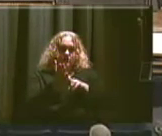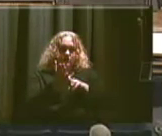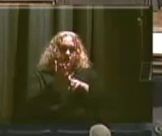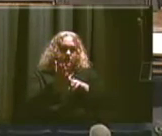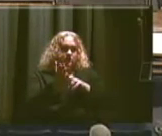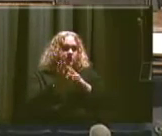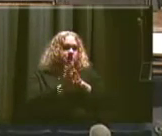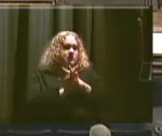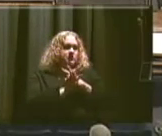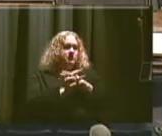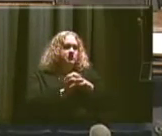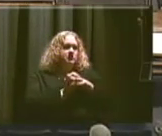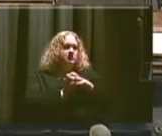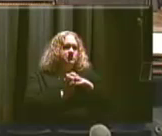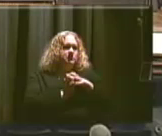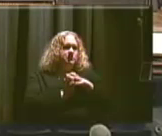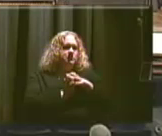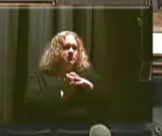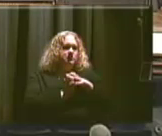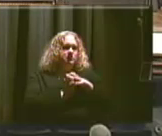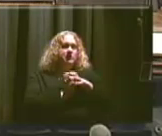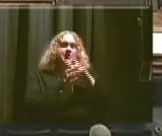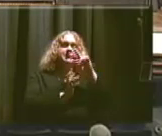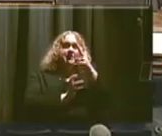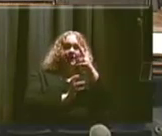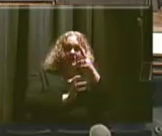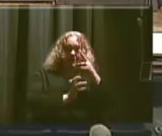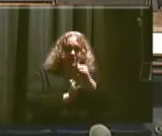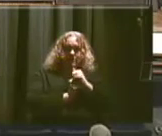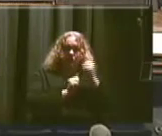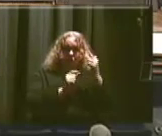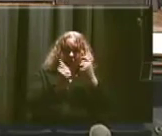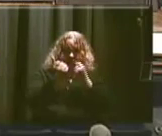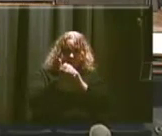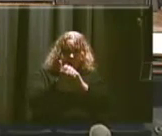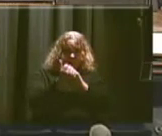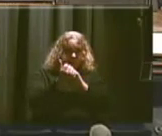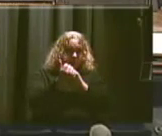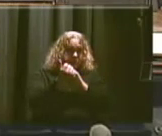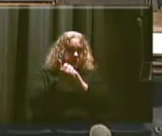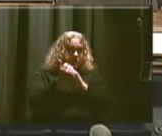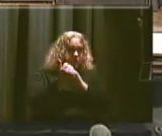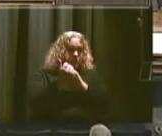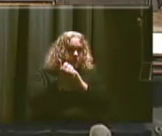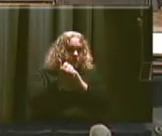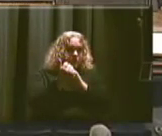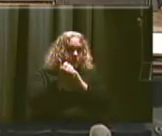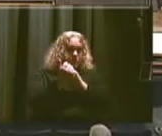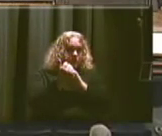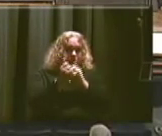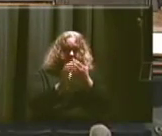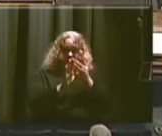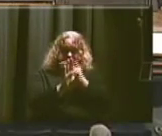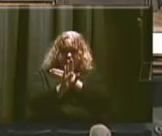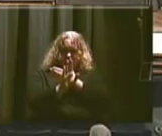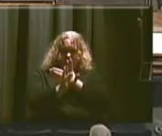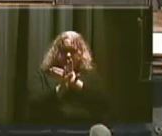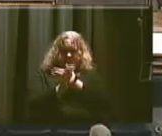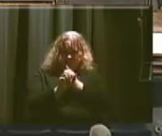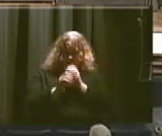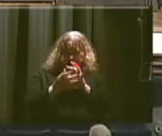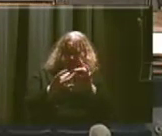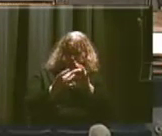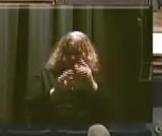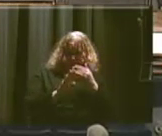You needed a second. I second your motion. I'm sorry. Diane seconds. All in favor? Wait. Before you, can I make a